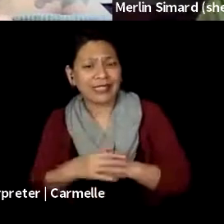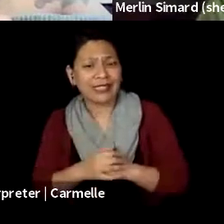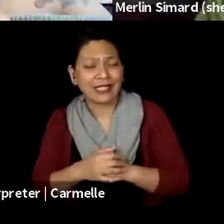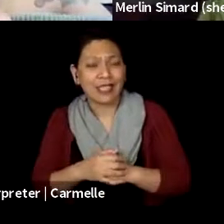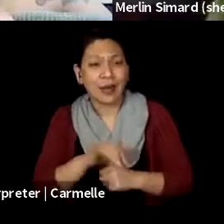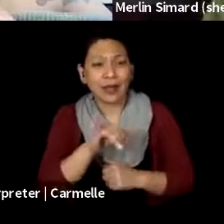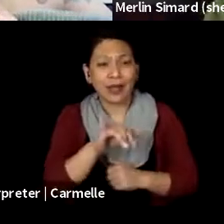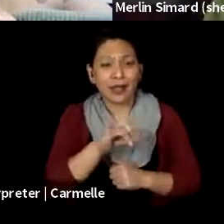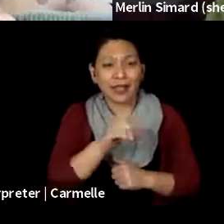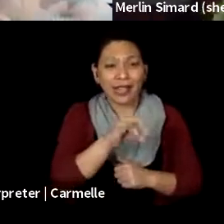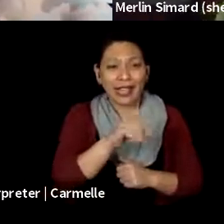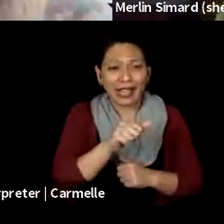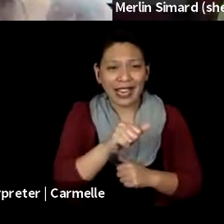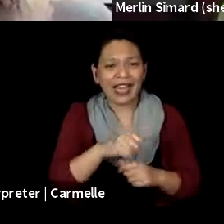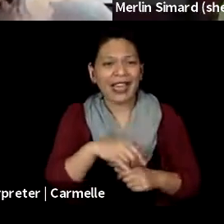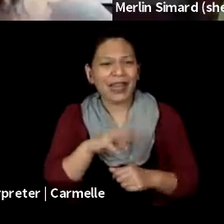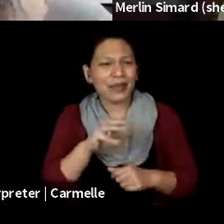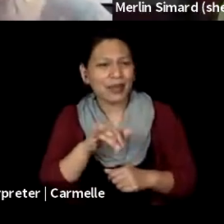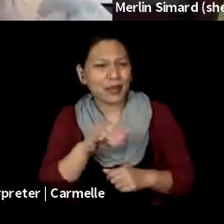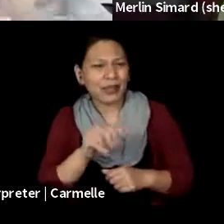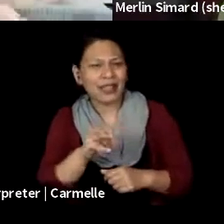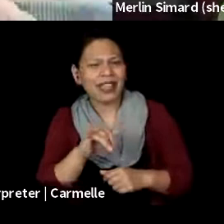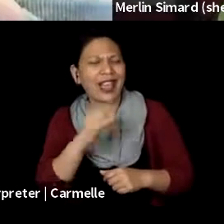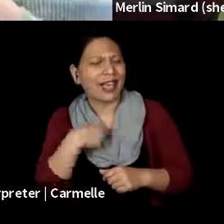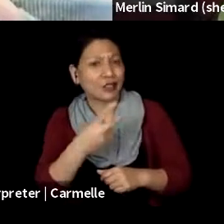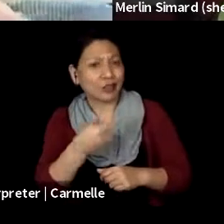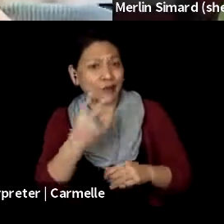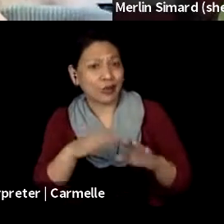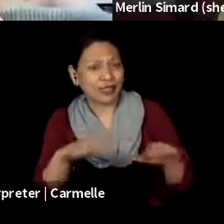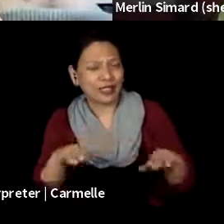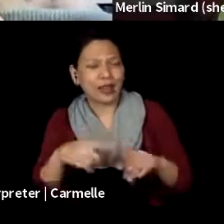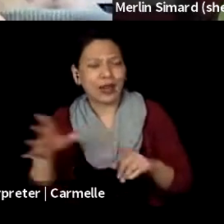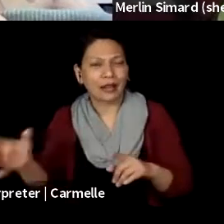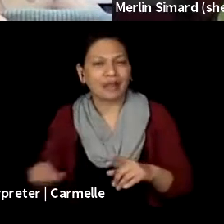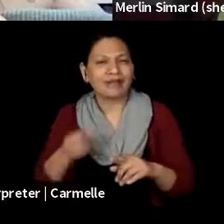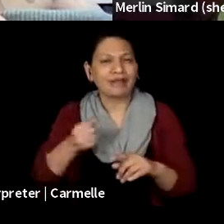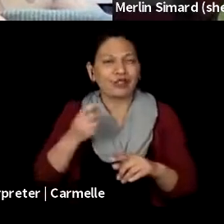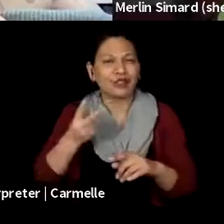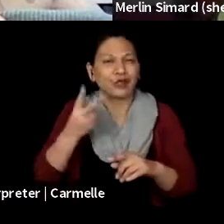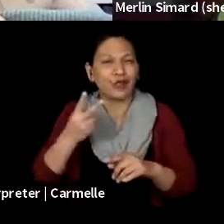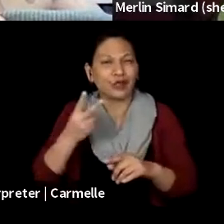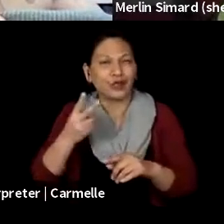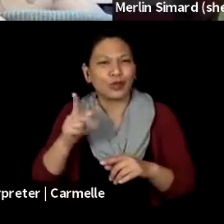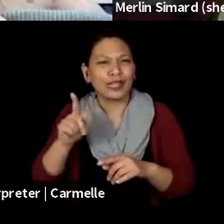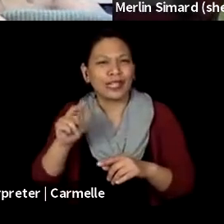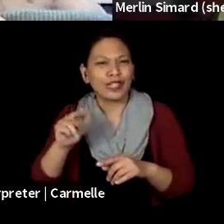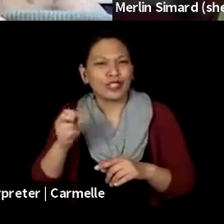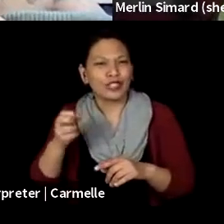had 2 kids, but I took on 2 kinship care kids right before the pandemic, so we got to know each other real well.